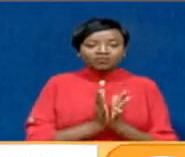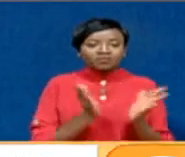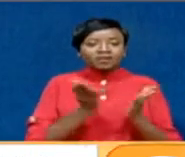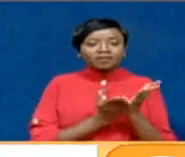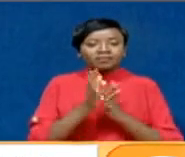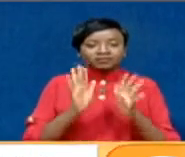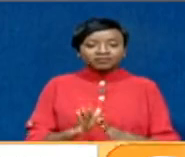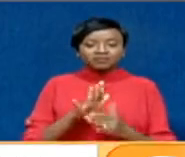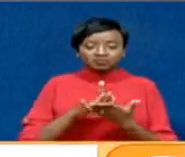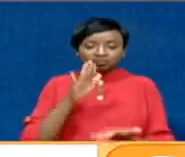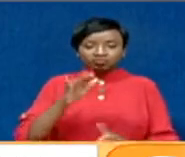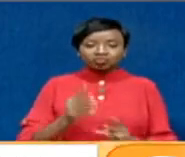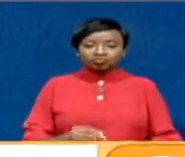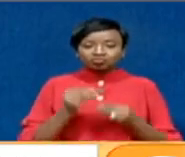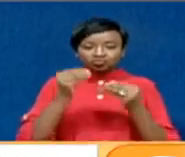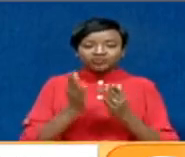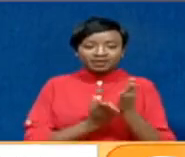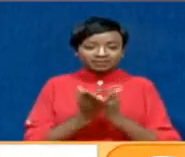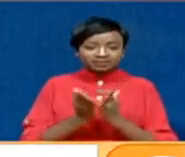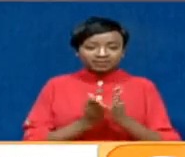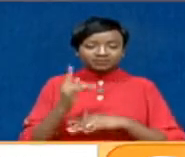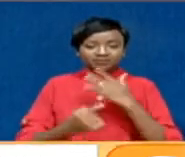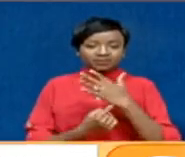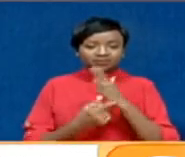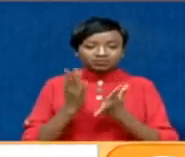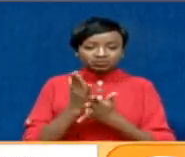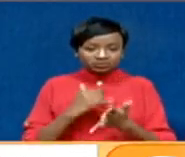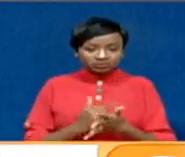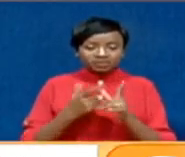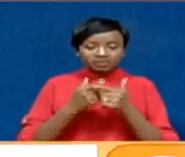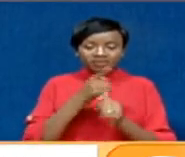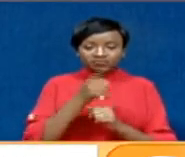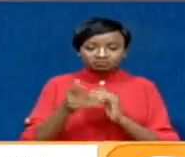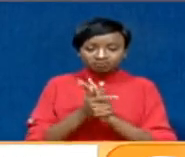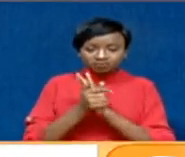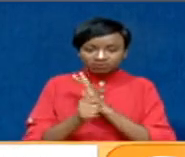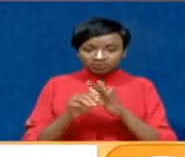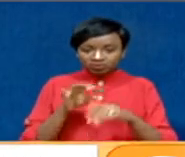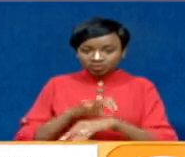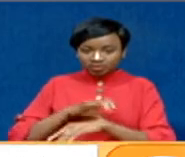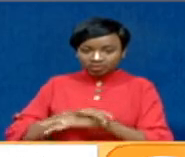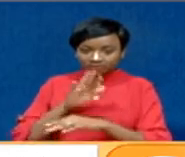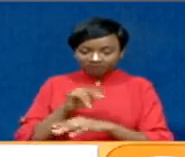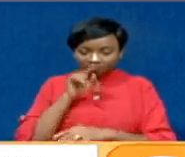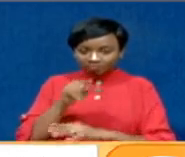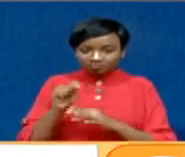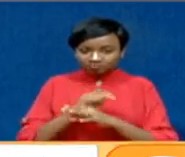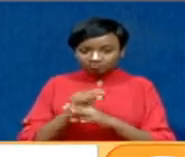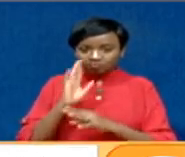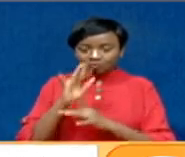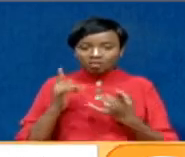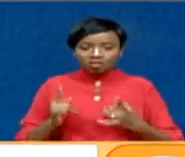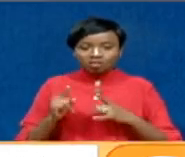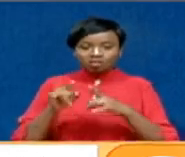to adopt public service delivery to the digital era, the skills acquired through this training will